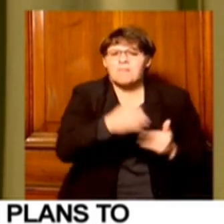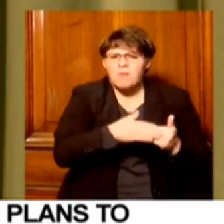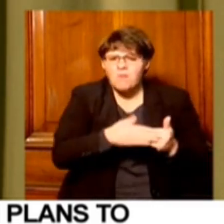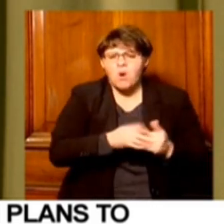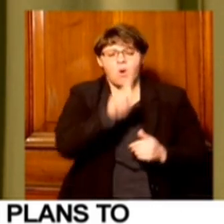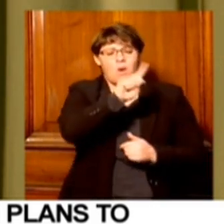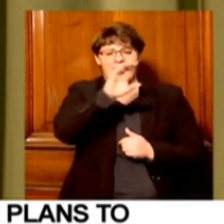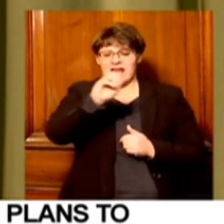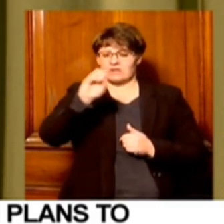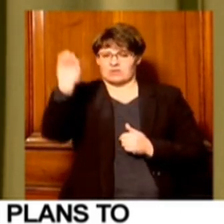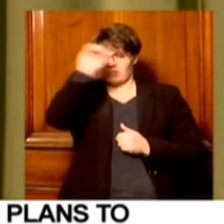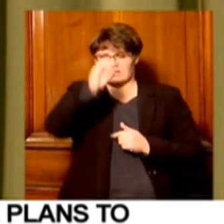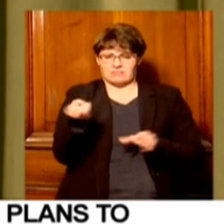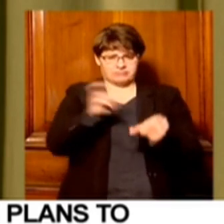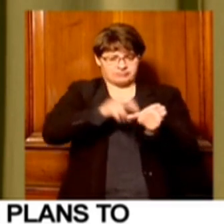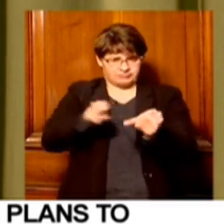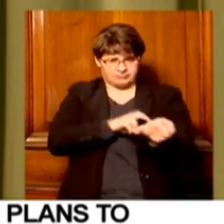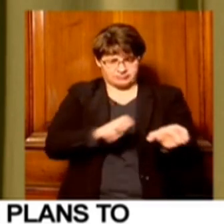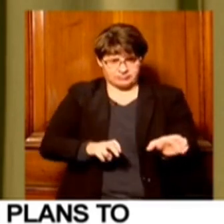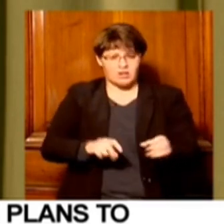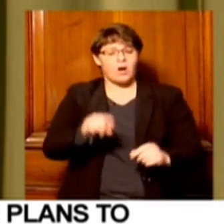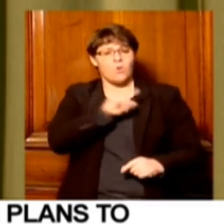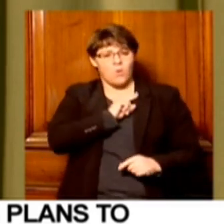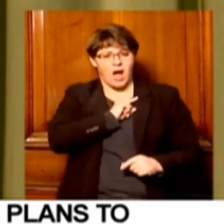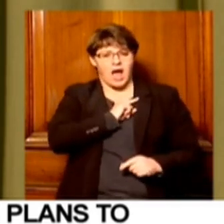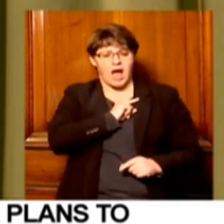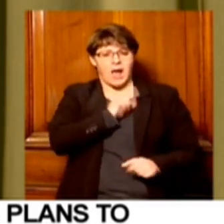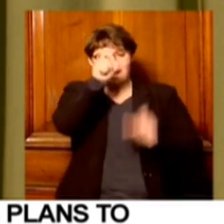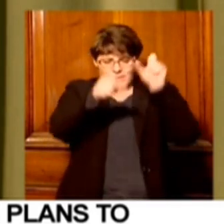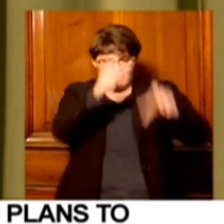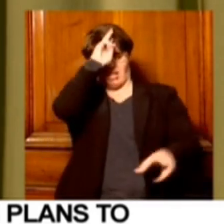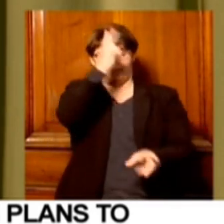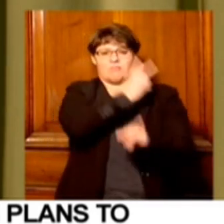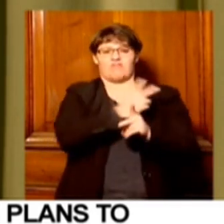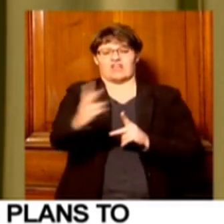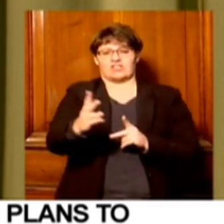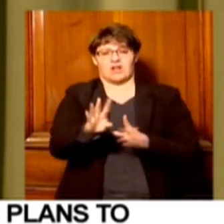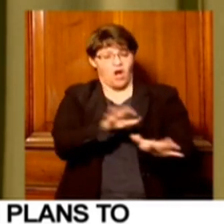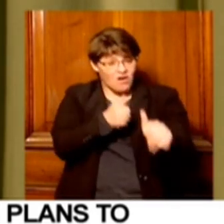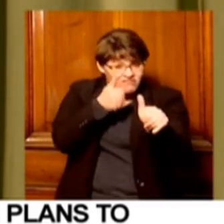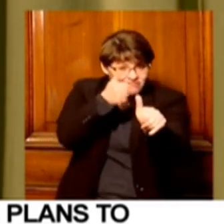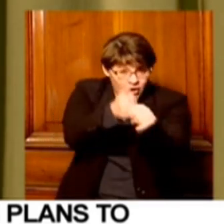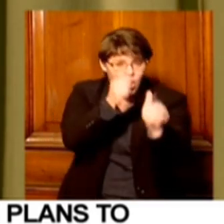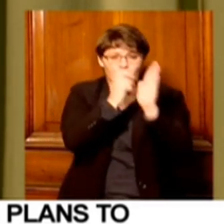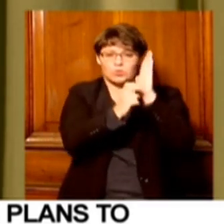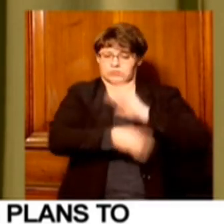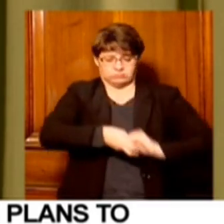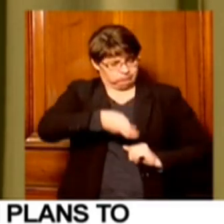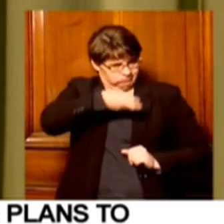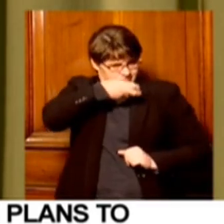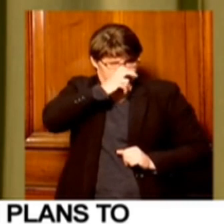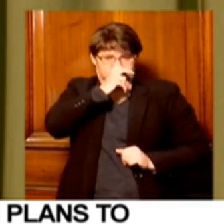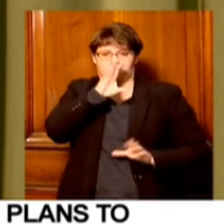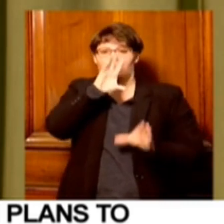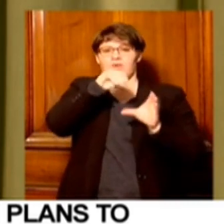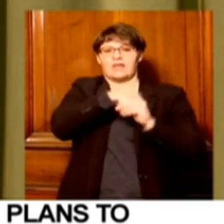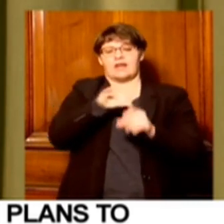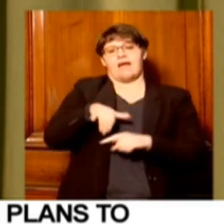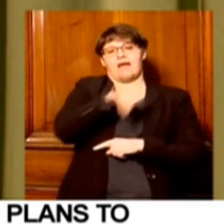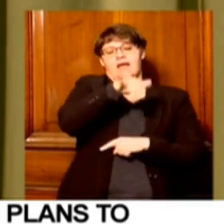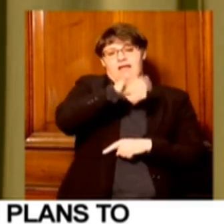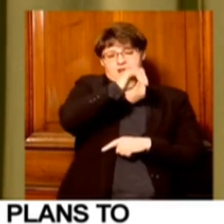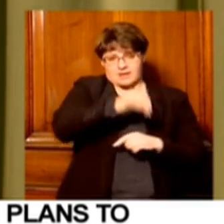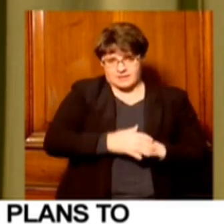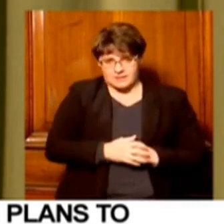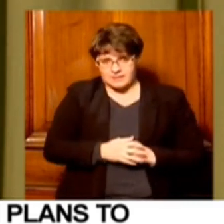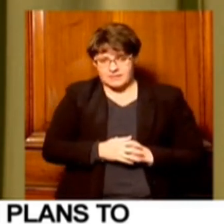100% was the issue of the levels of professionalism and compliance levels within the airline industry.